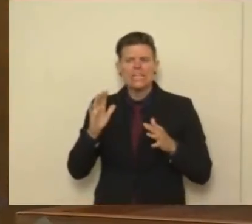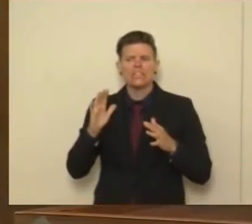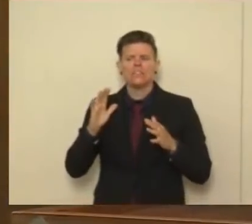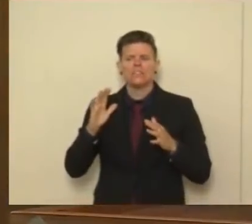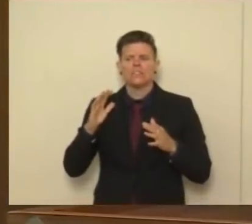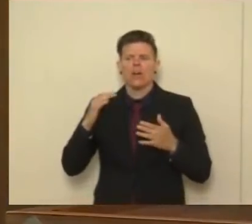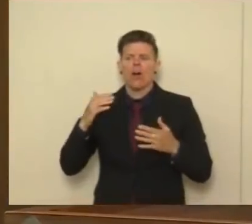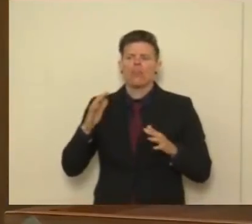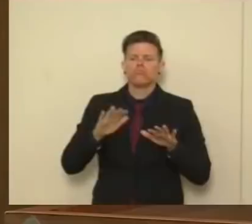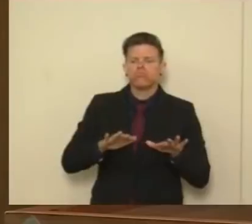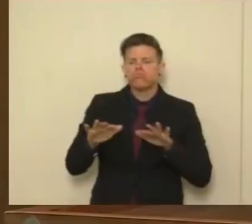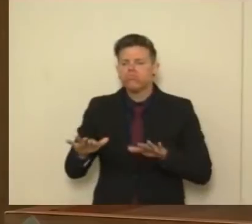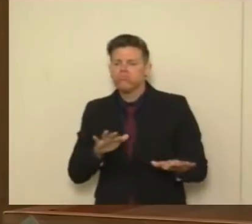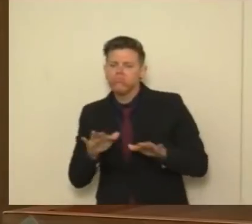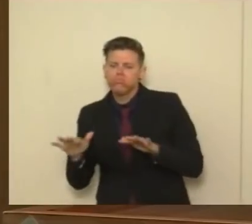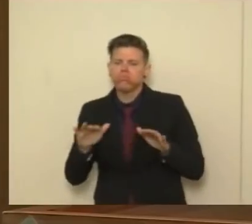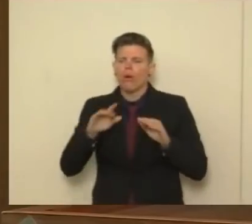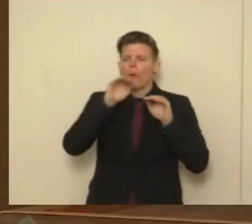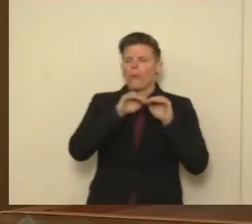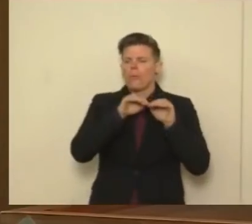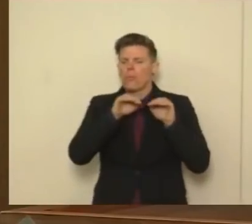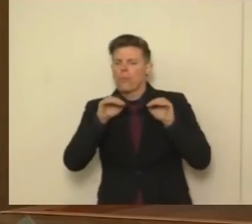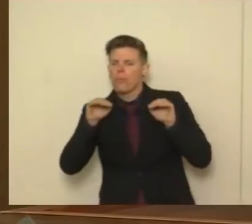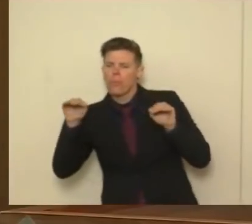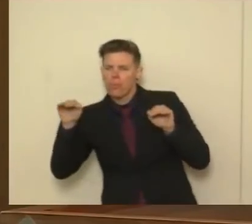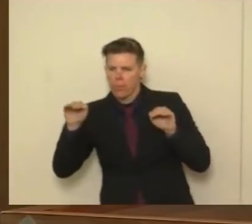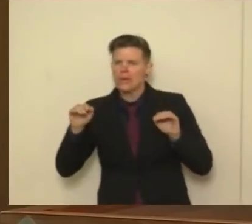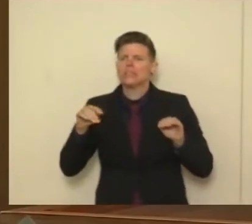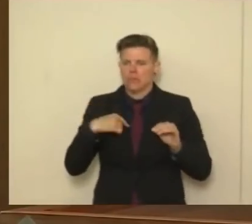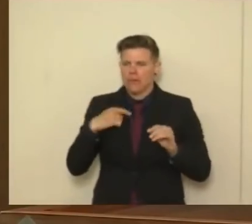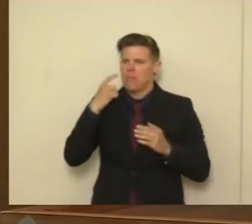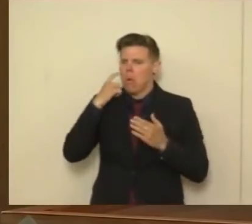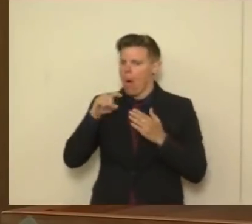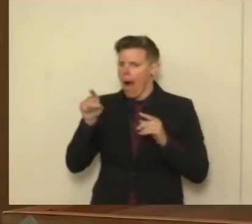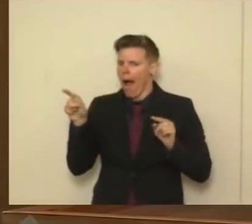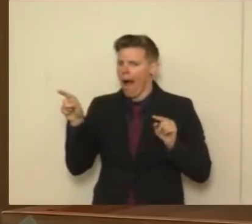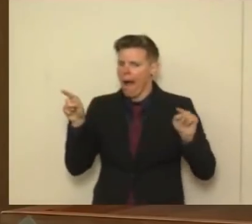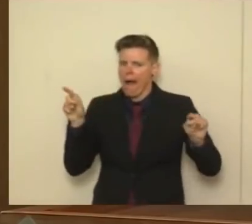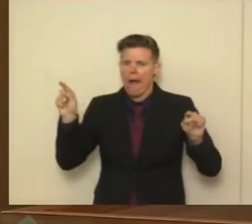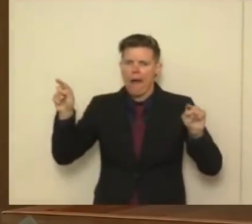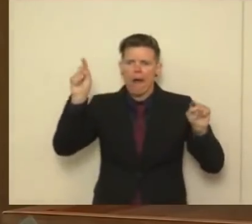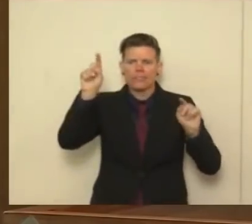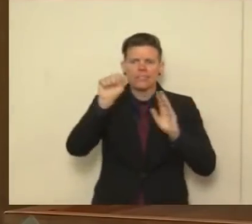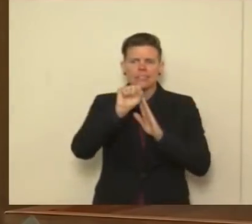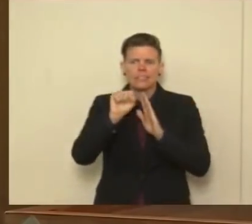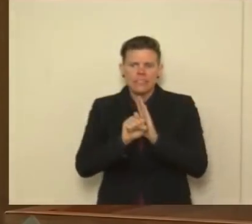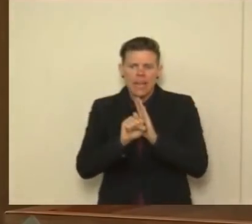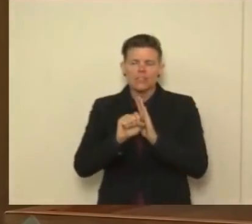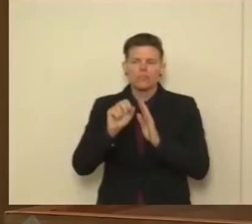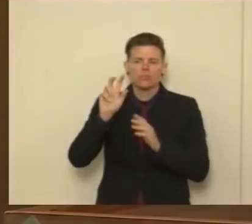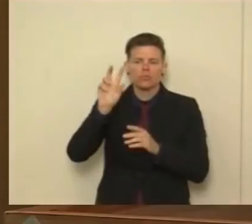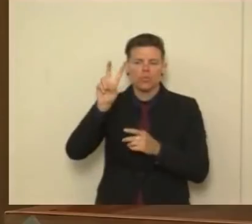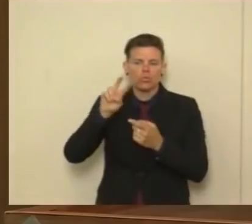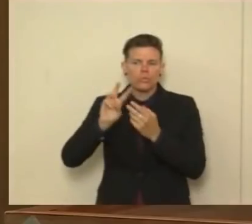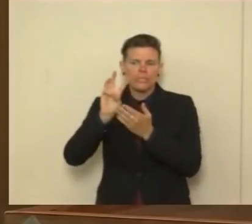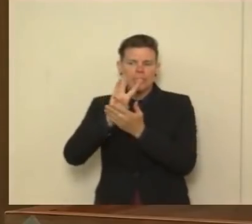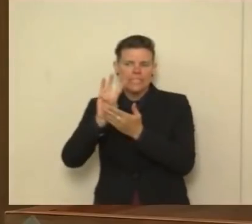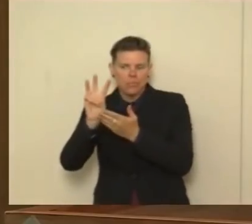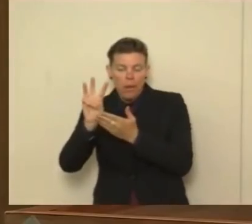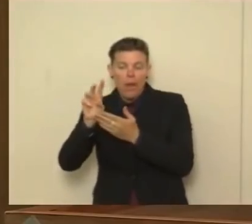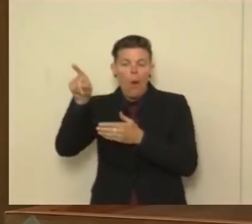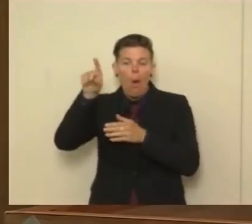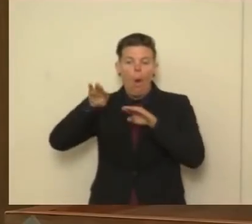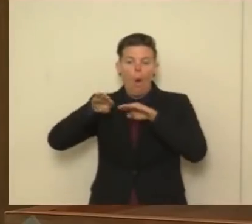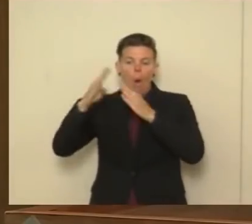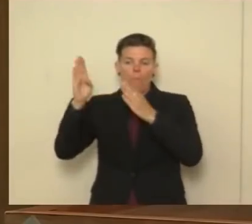cases, and we're learning from watching other states that it's 4 to 6 weeks after that reopening that we see the uptick. So that'd